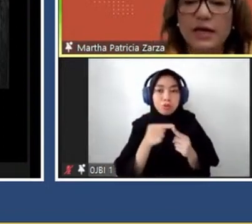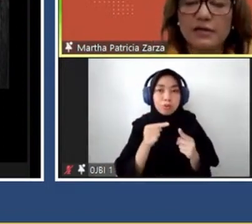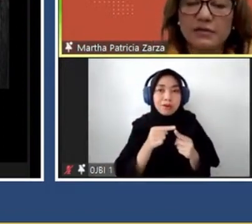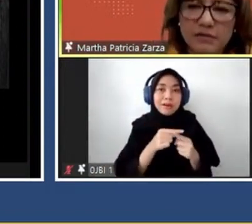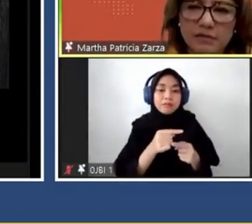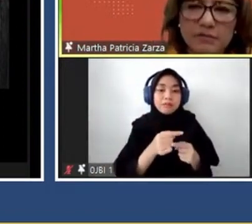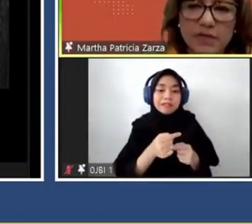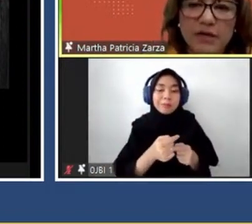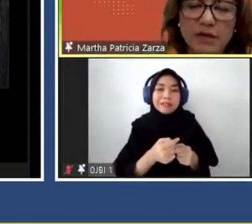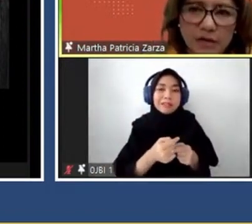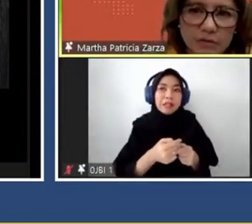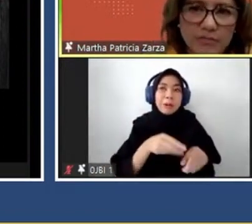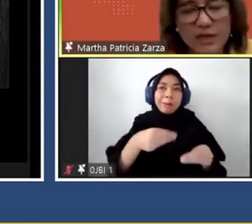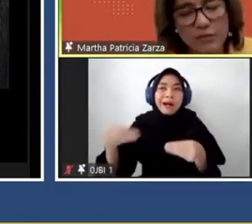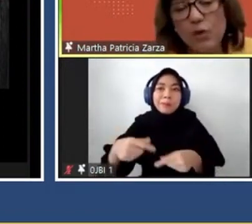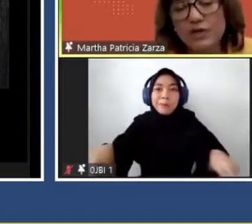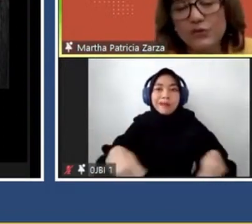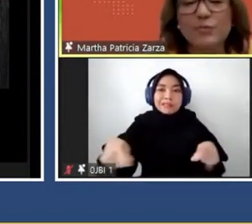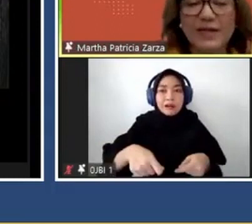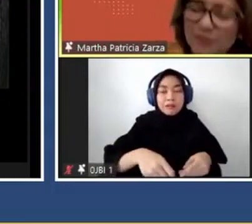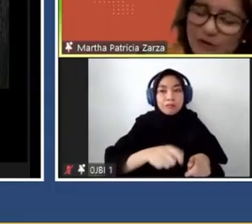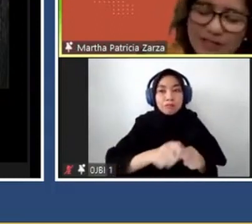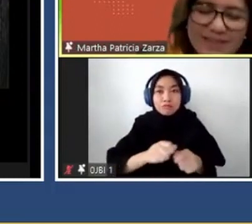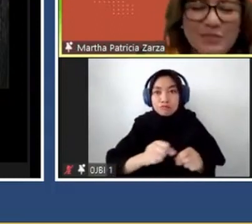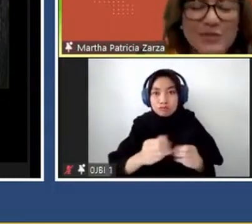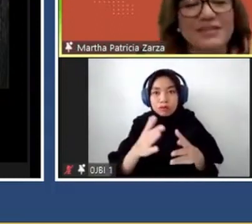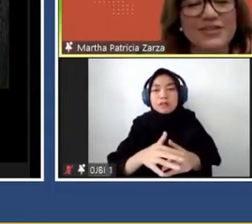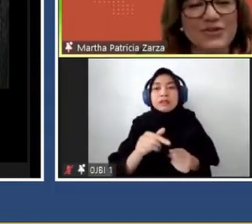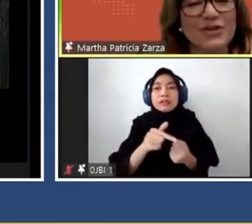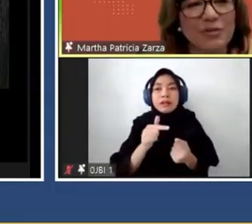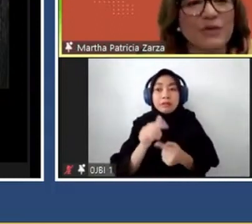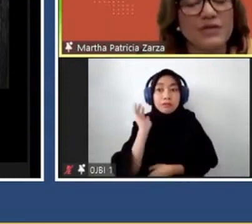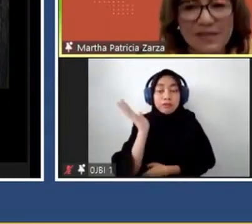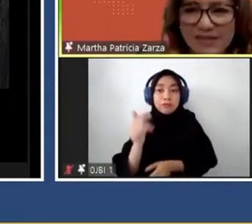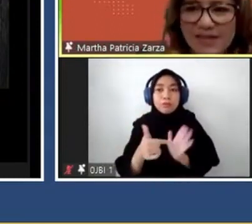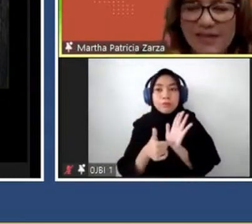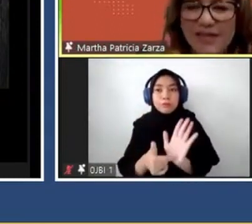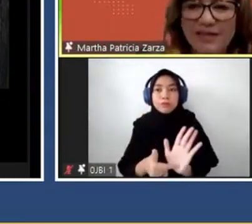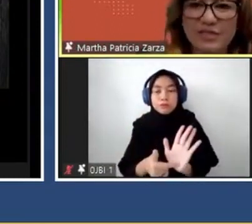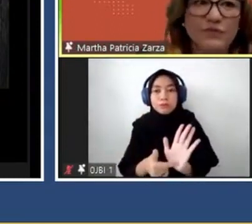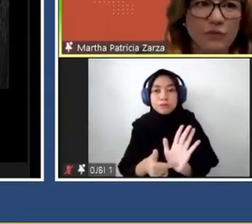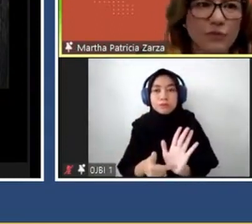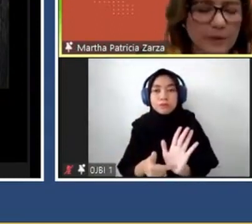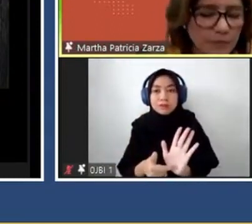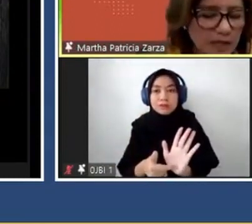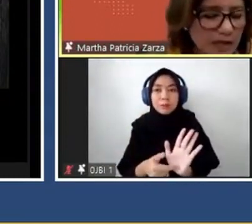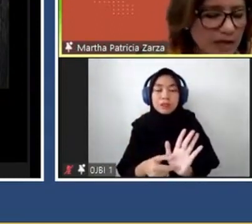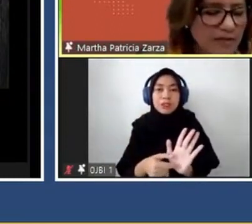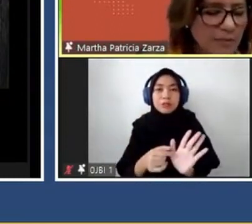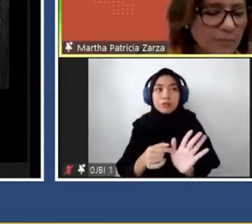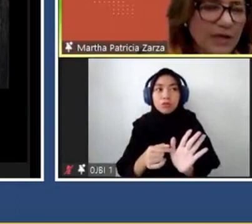cooking and water too, but I'm talking in this presentation only about the energy for